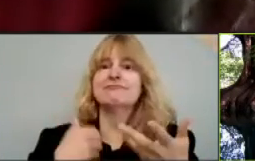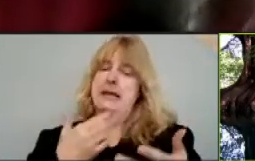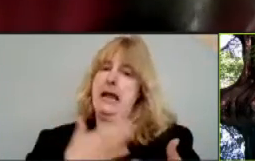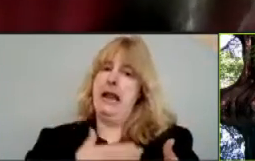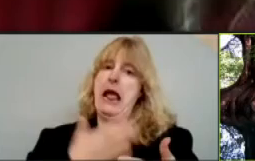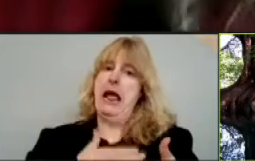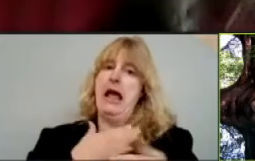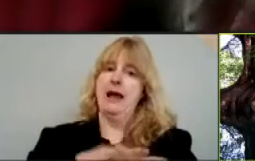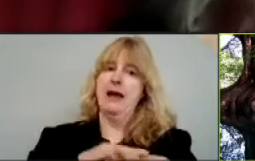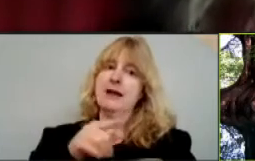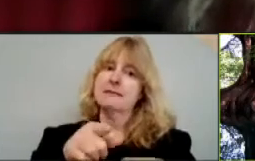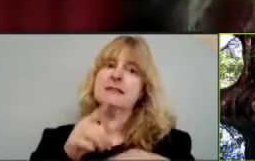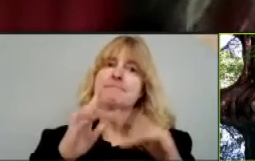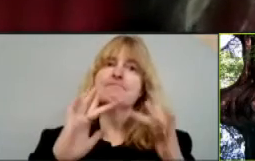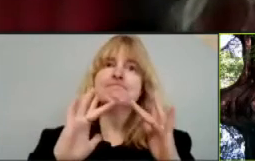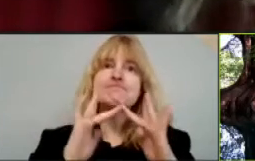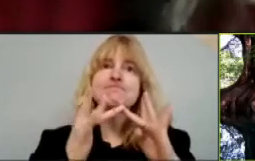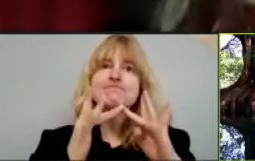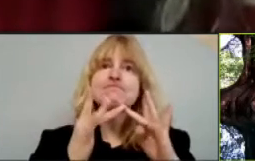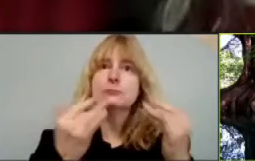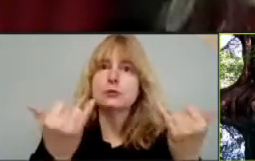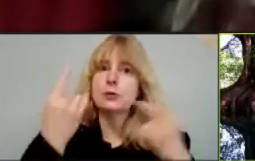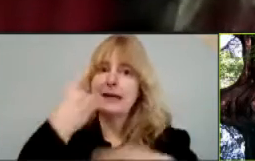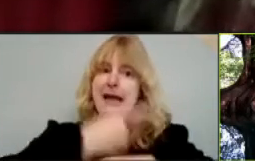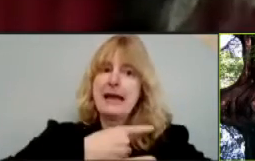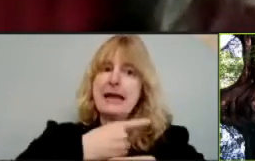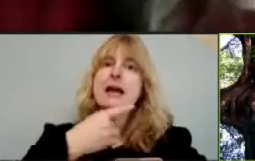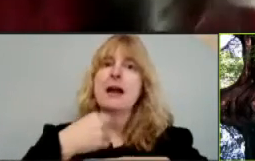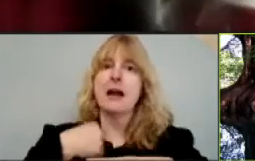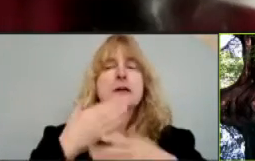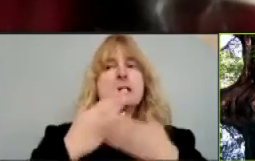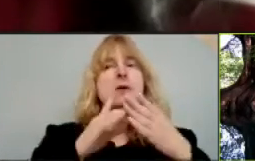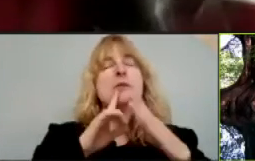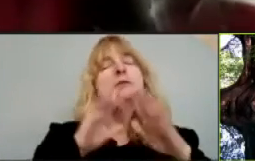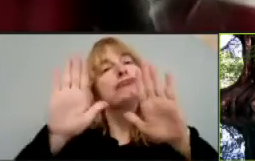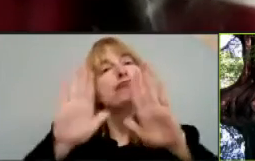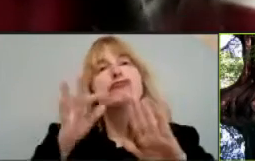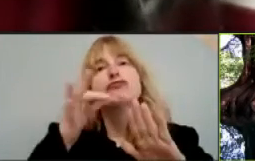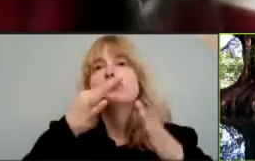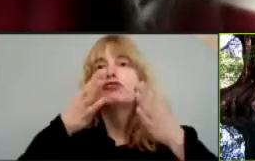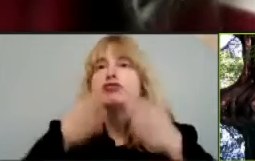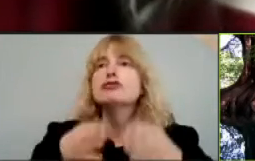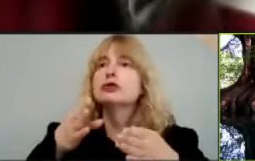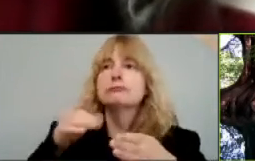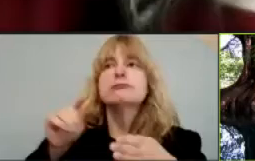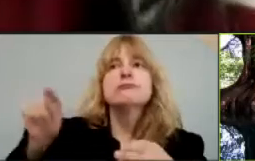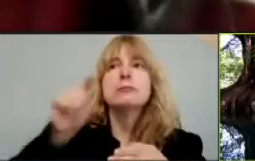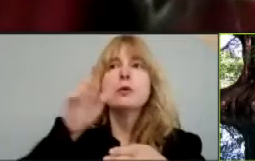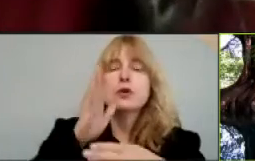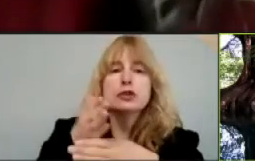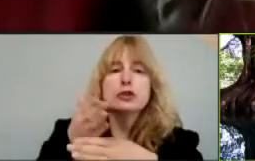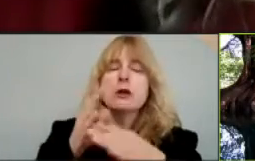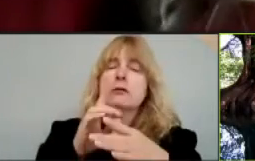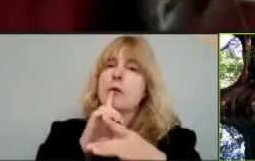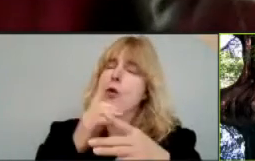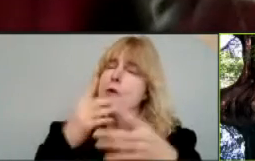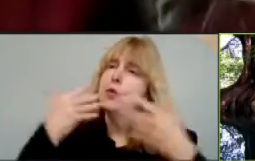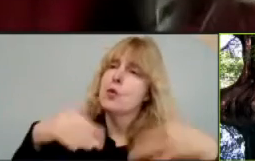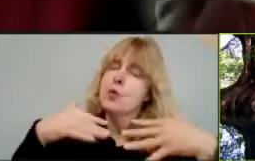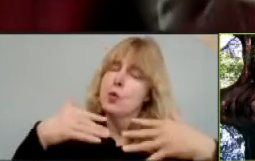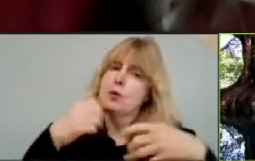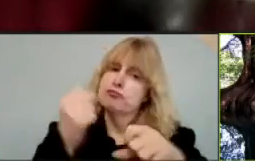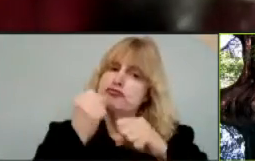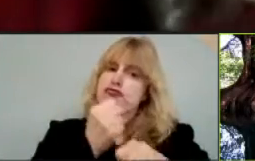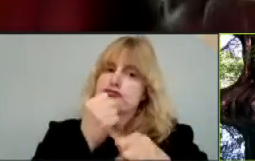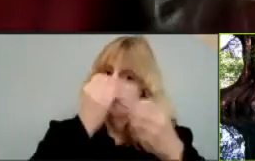today because we have some amazing experts that are going to share some powerful information with us about the vaccines. And I don't know about